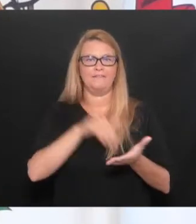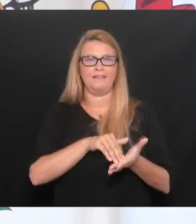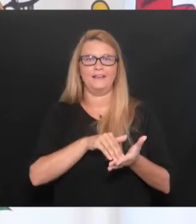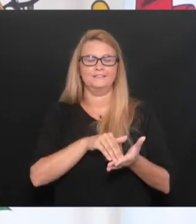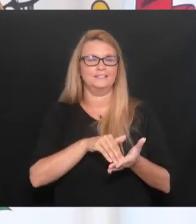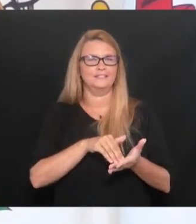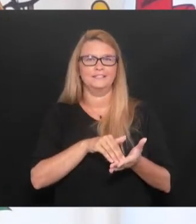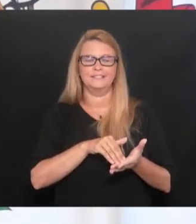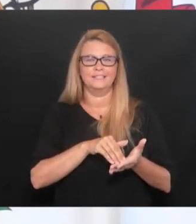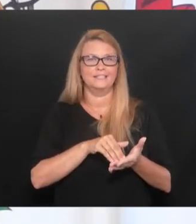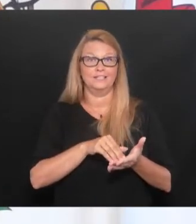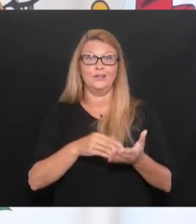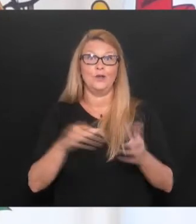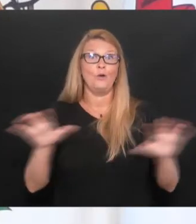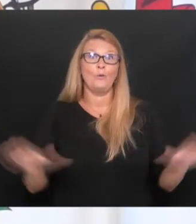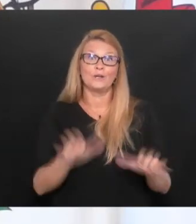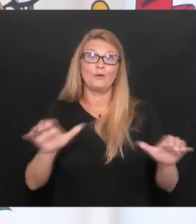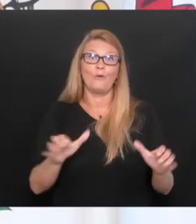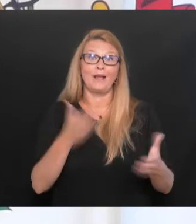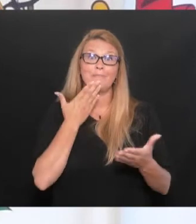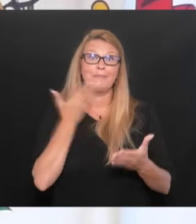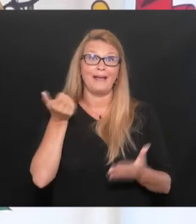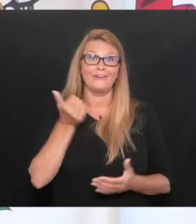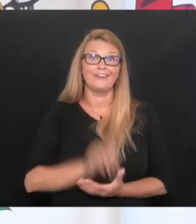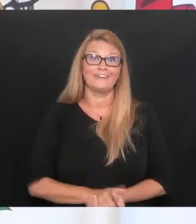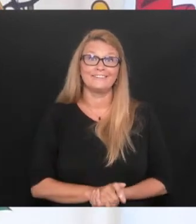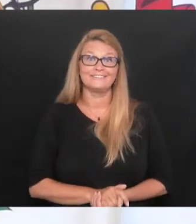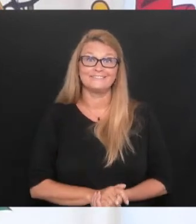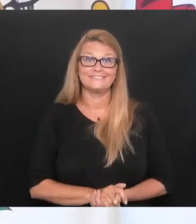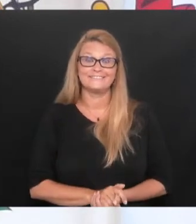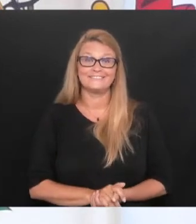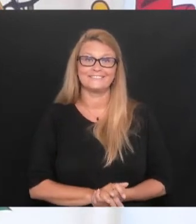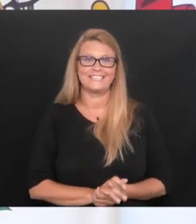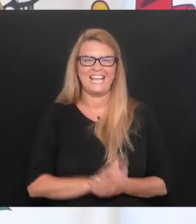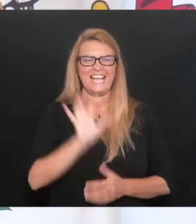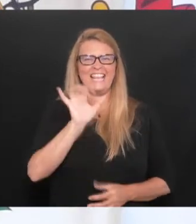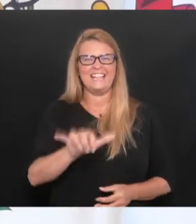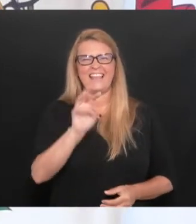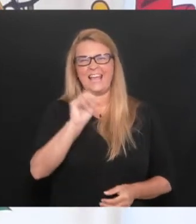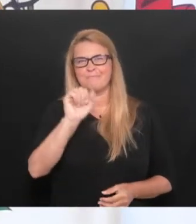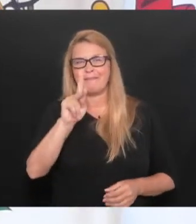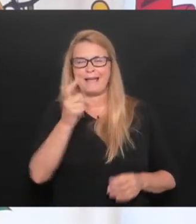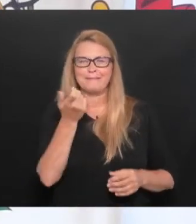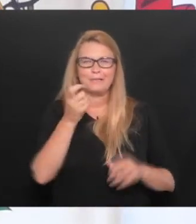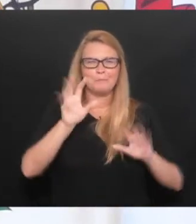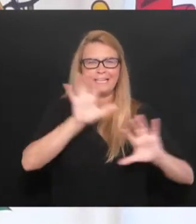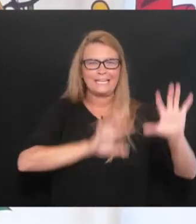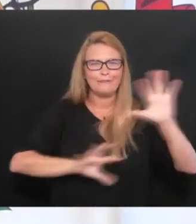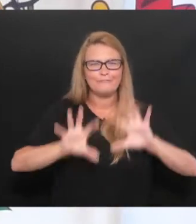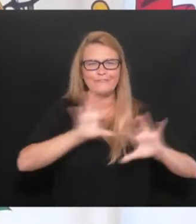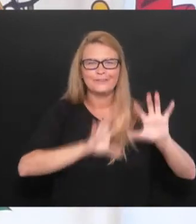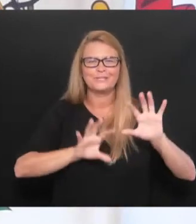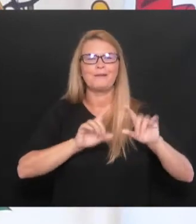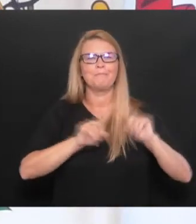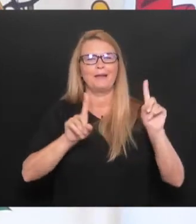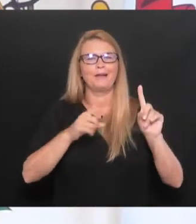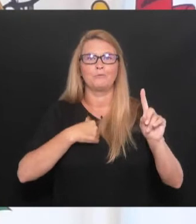unbelievable. And so we're doing better. We're doing a lot better. And I know that math is confusing, but we're doing lots